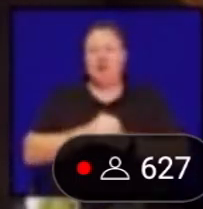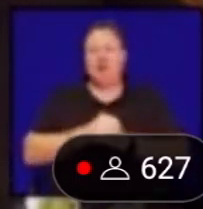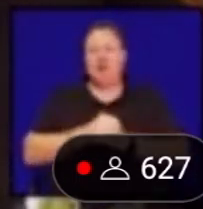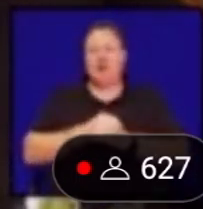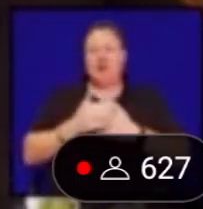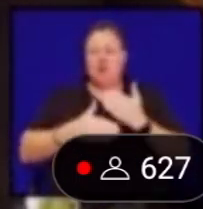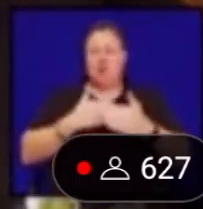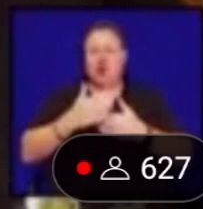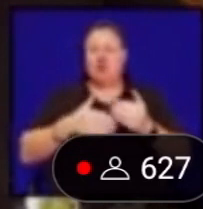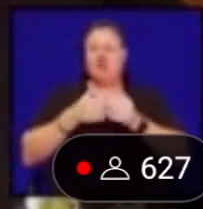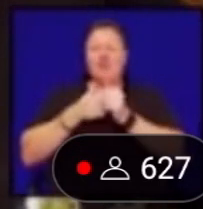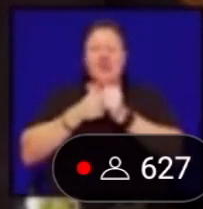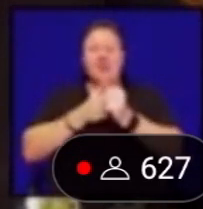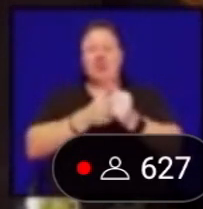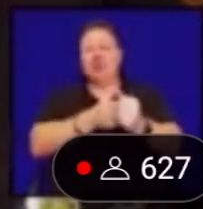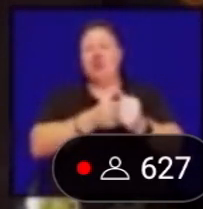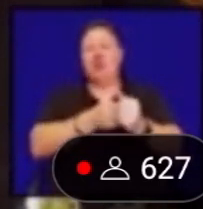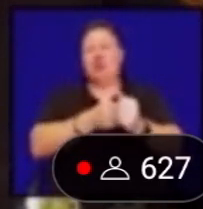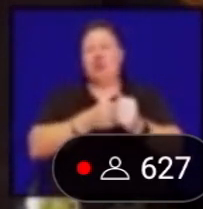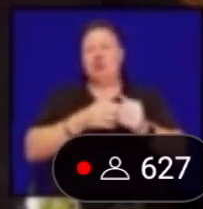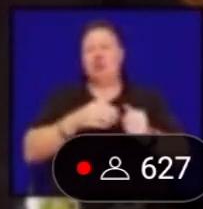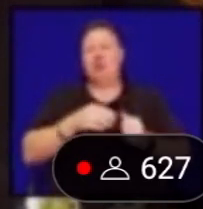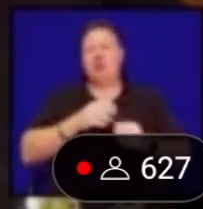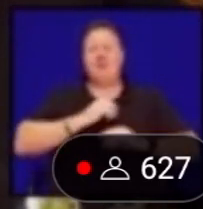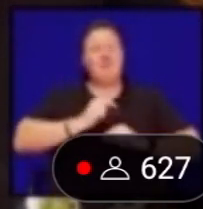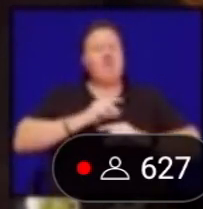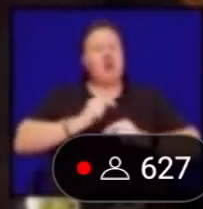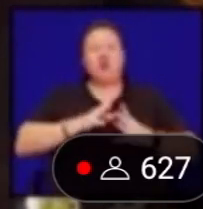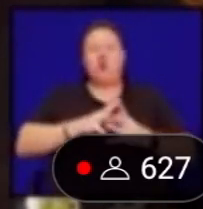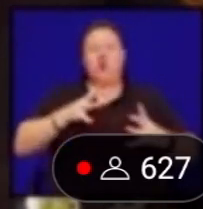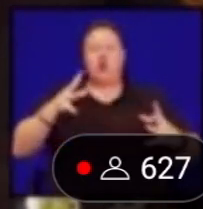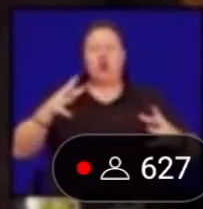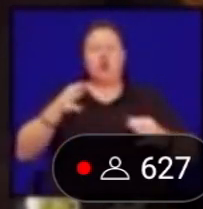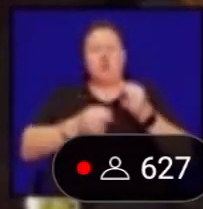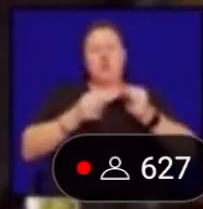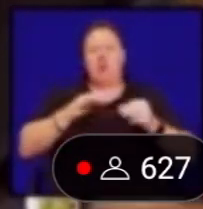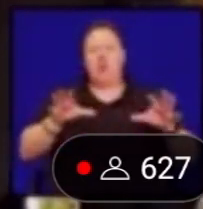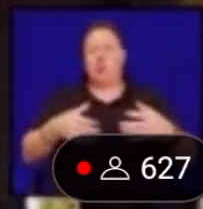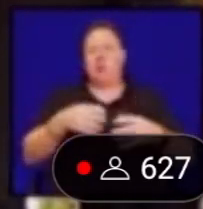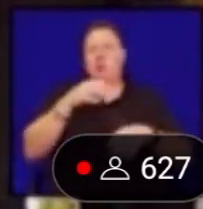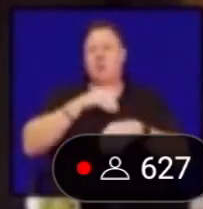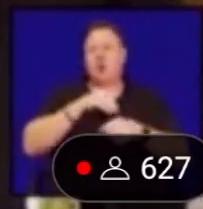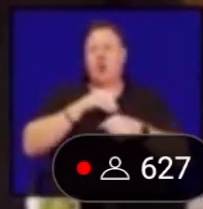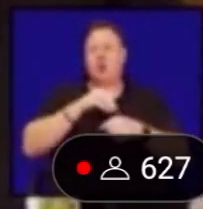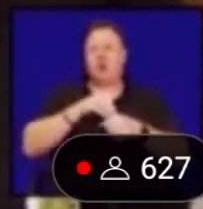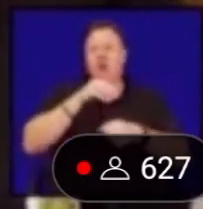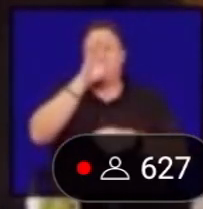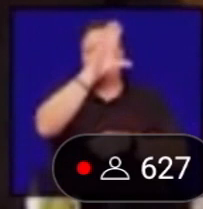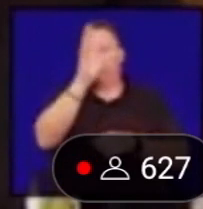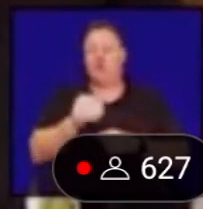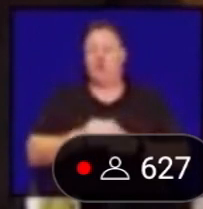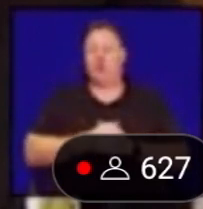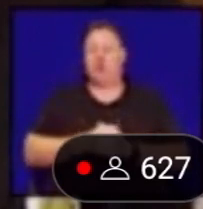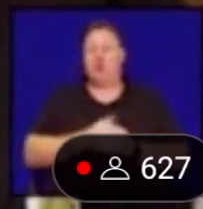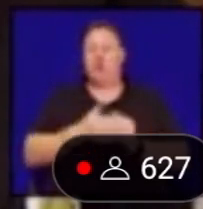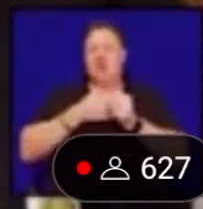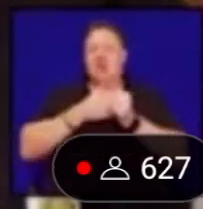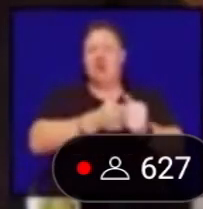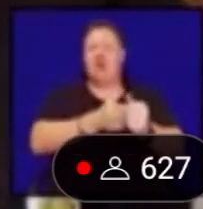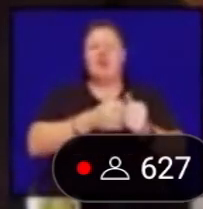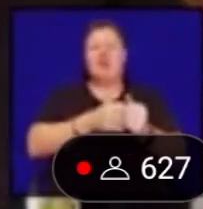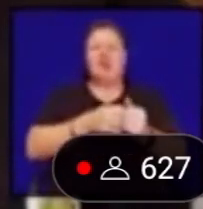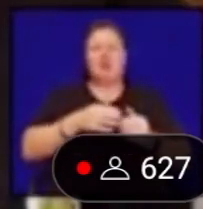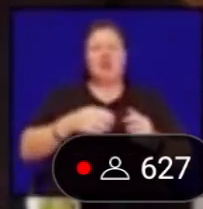progressive leadership of the fastest growing political party on the African continent, led by Commander-in-Chief